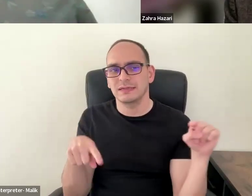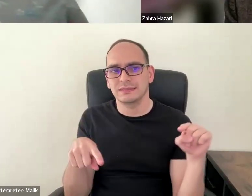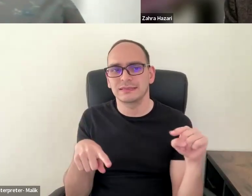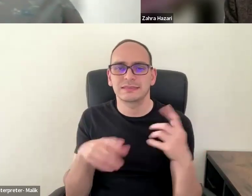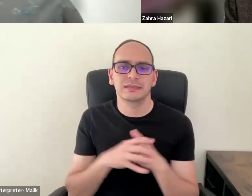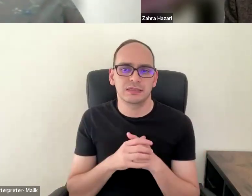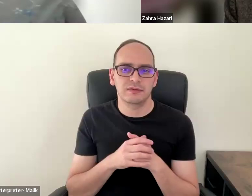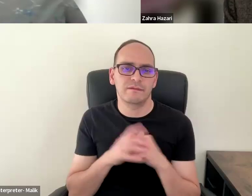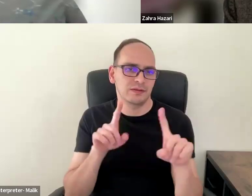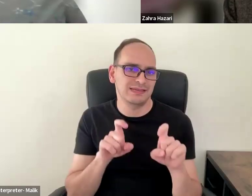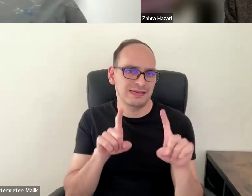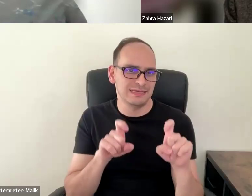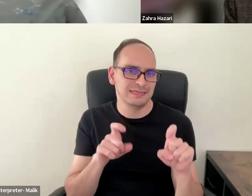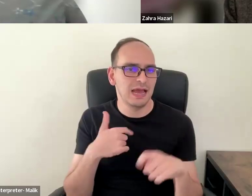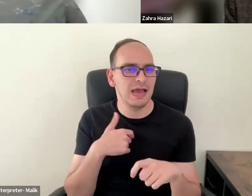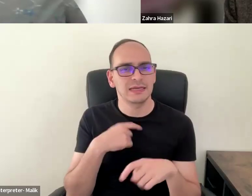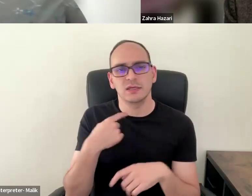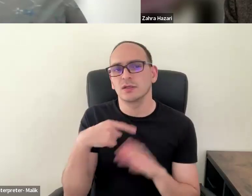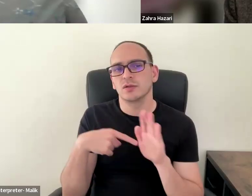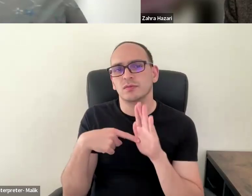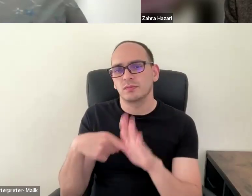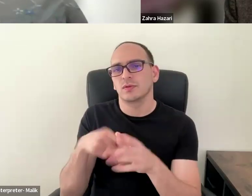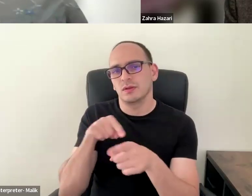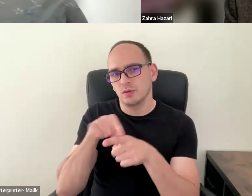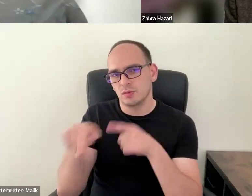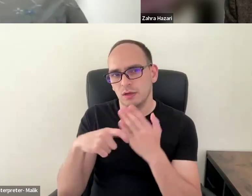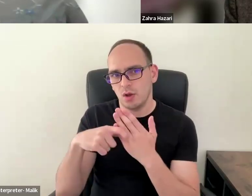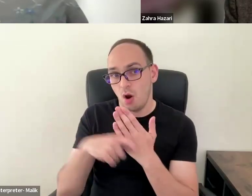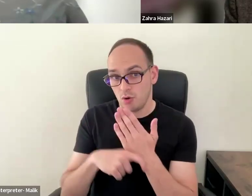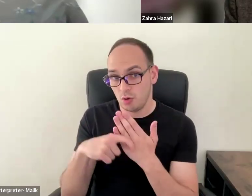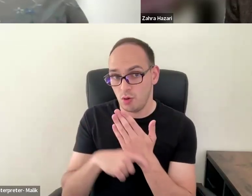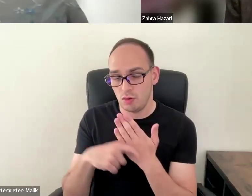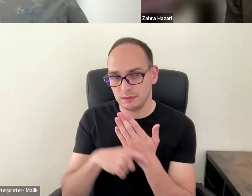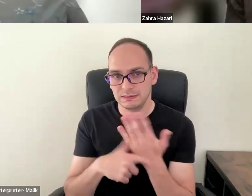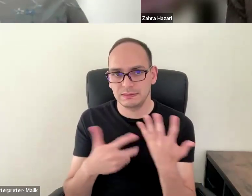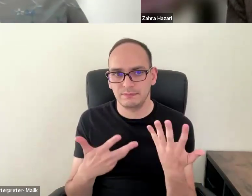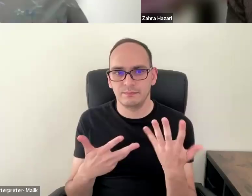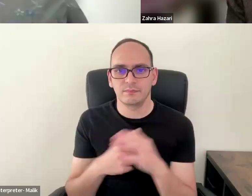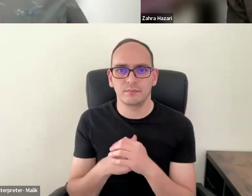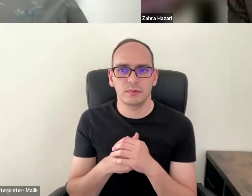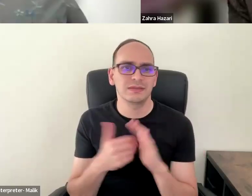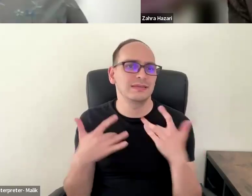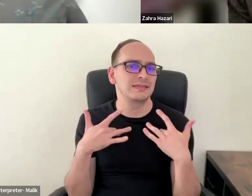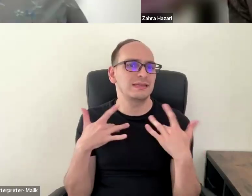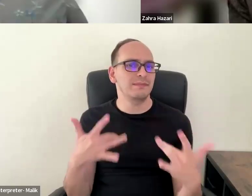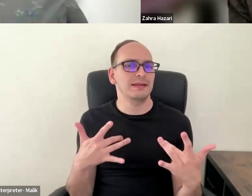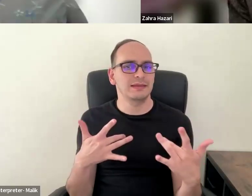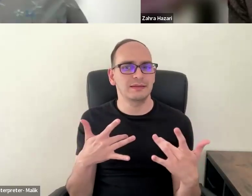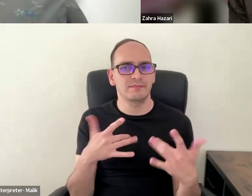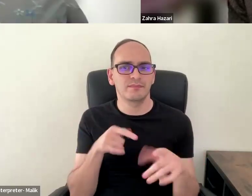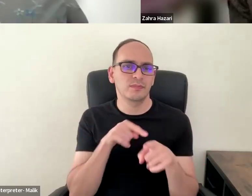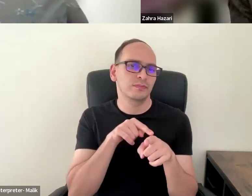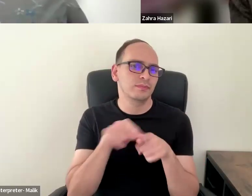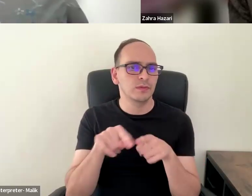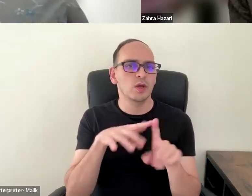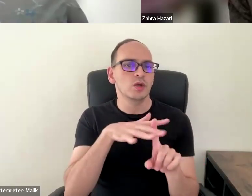and variance testing we've done. And I can direct you to the particular articles. But again, they usually are in a particular context